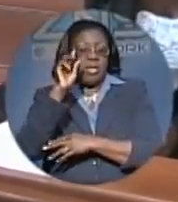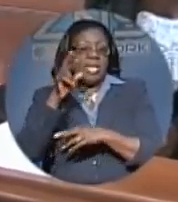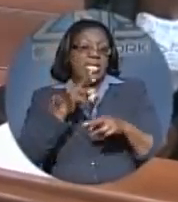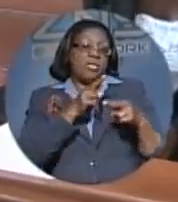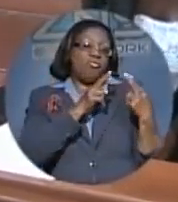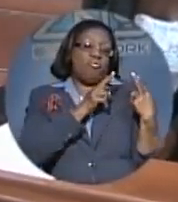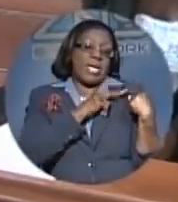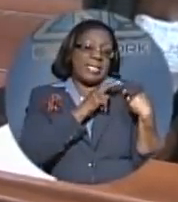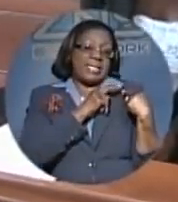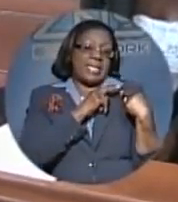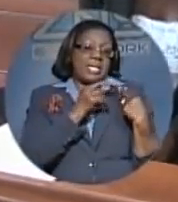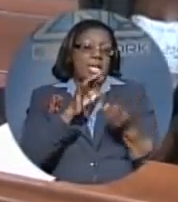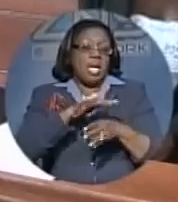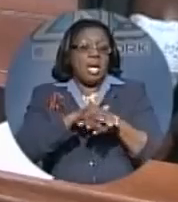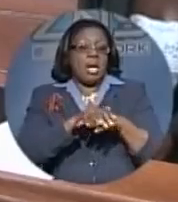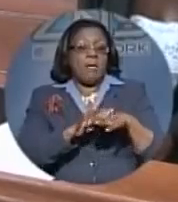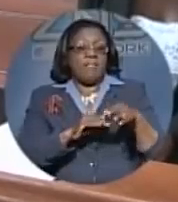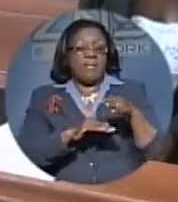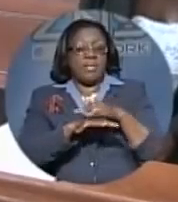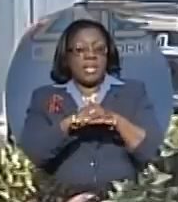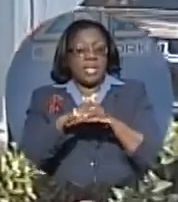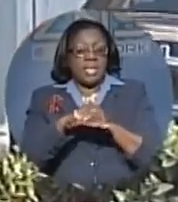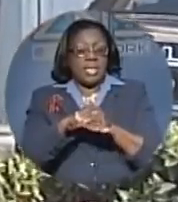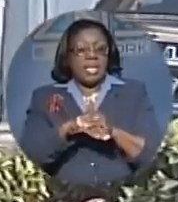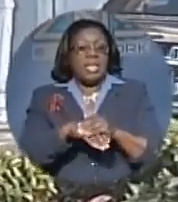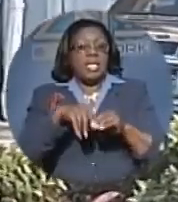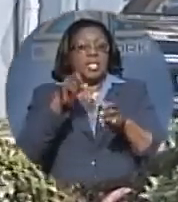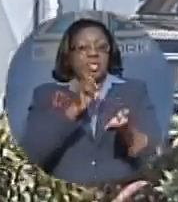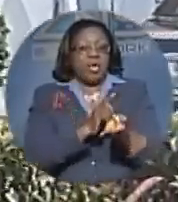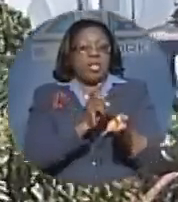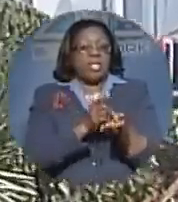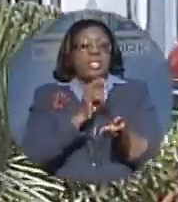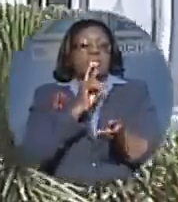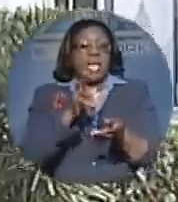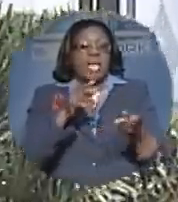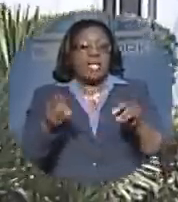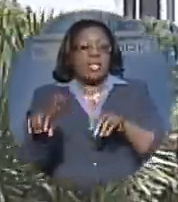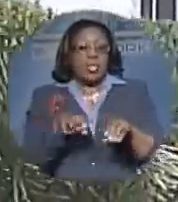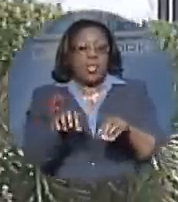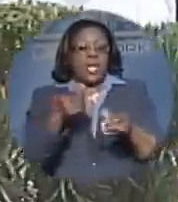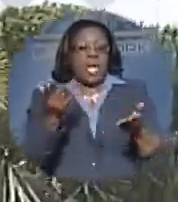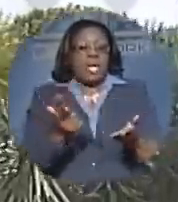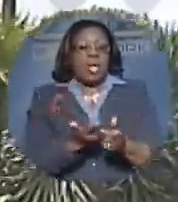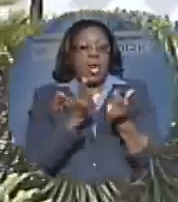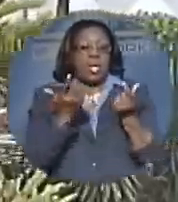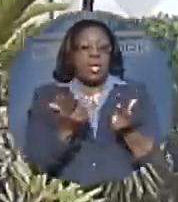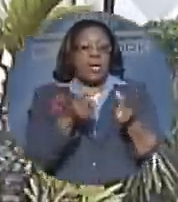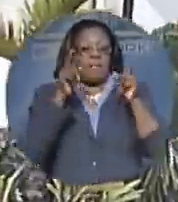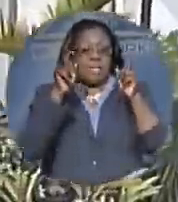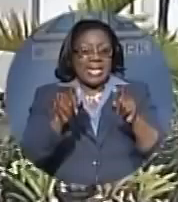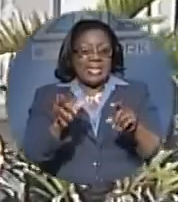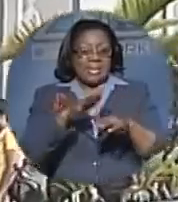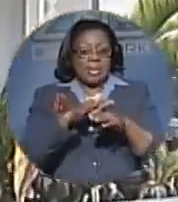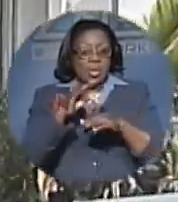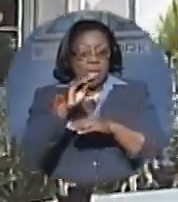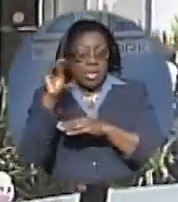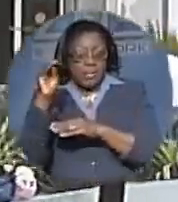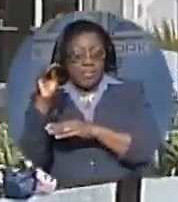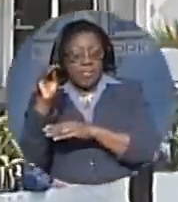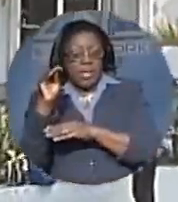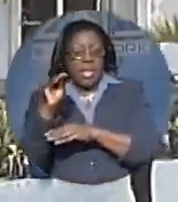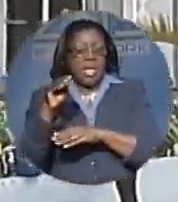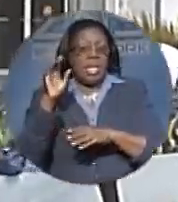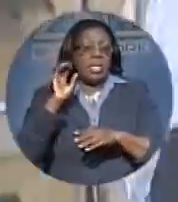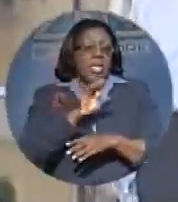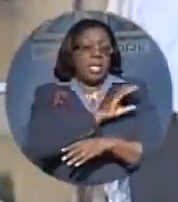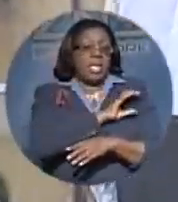were said to have run a series of tests today, and they continue to monitor the Governor General. The Cabinet Office released a statement this afternoon on